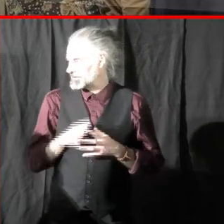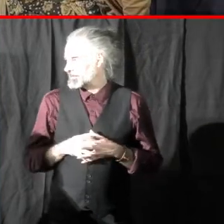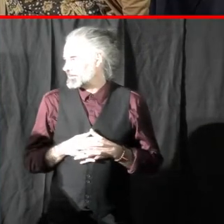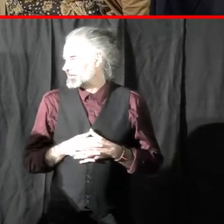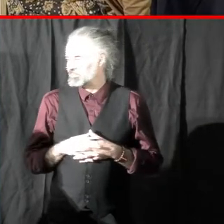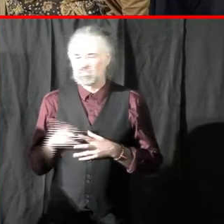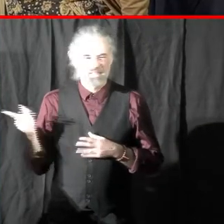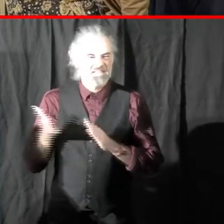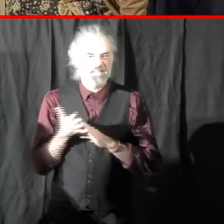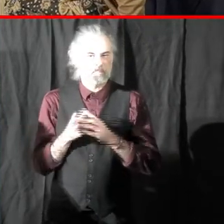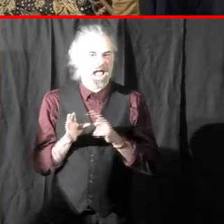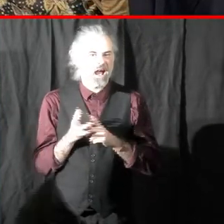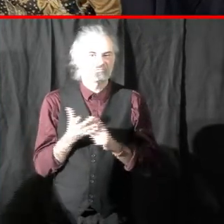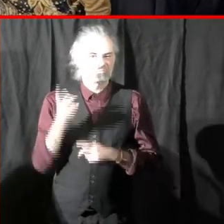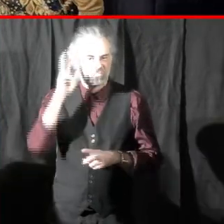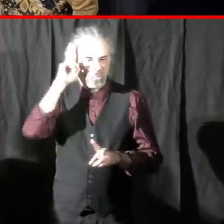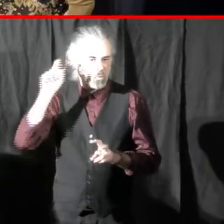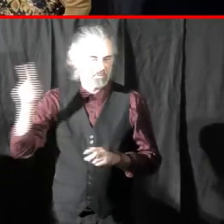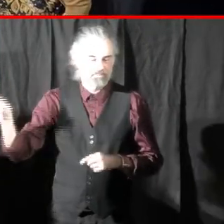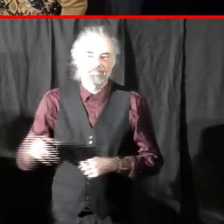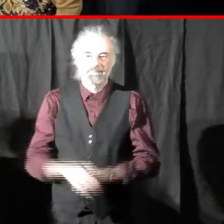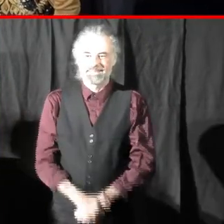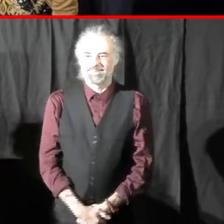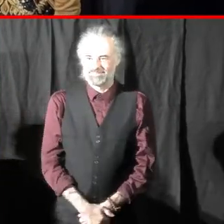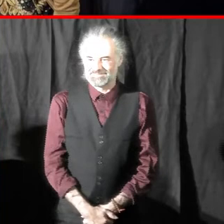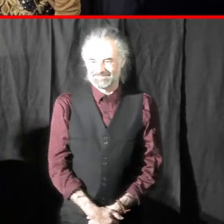mayor. Just call him the mayor. Make with me.